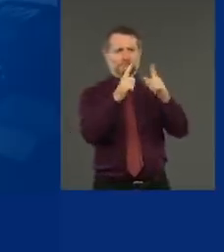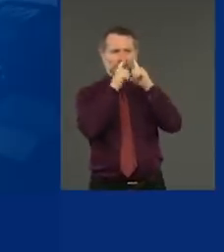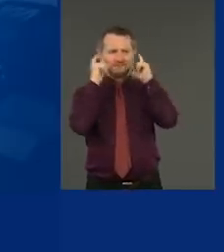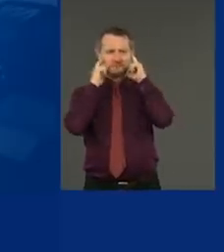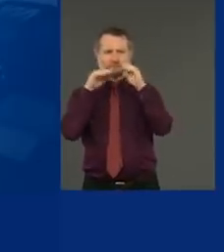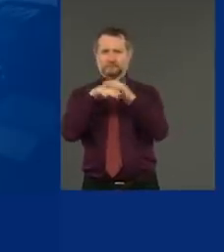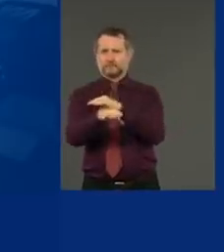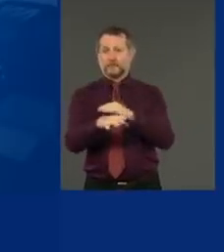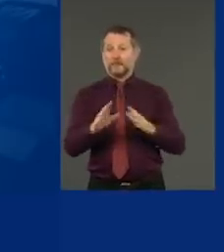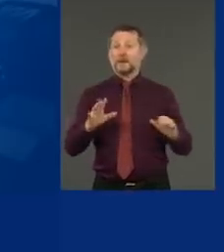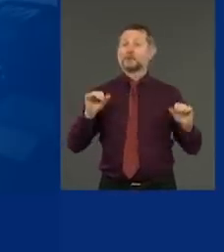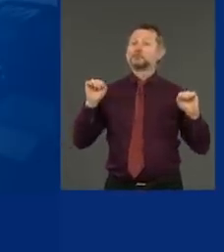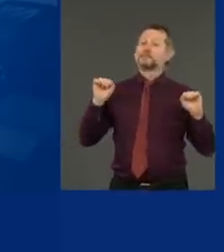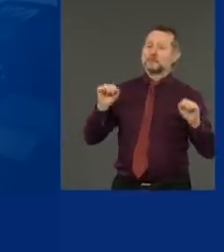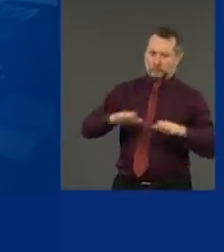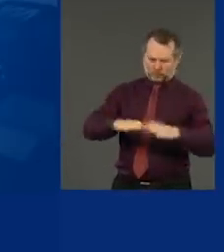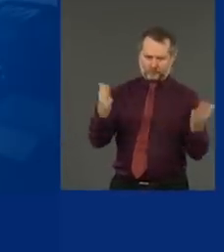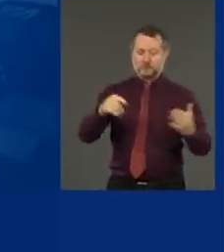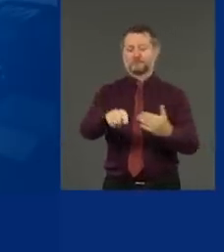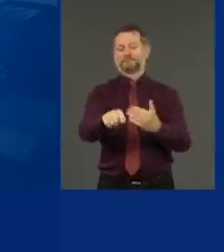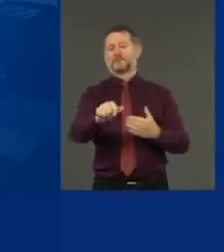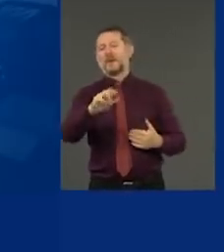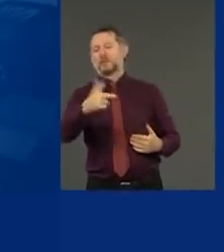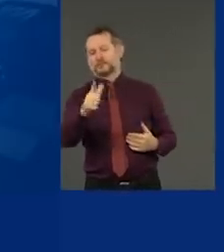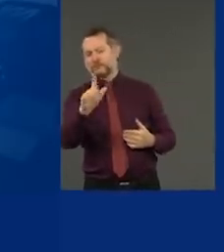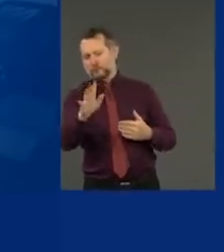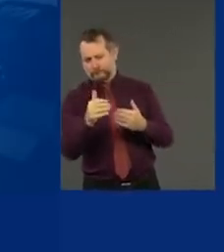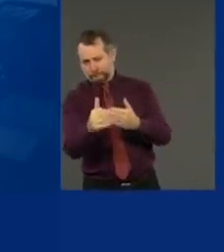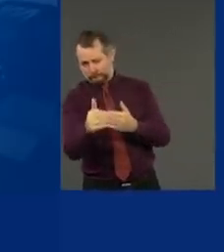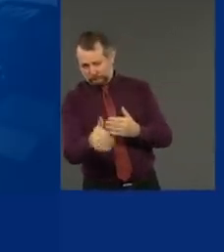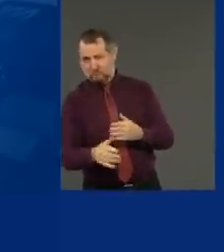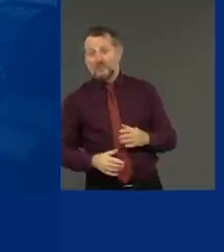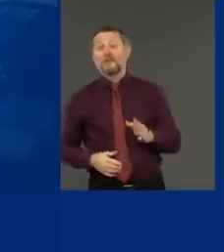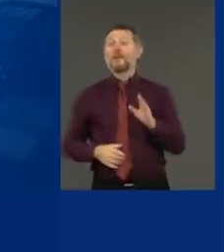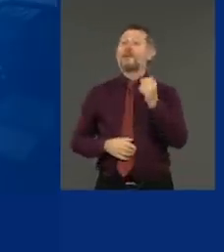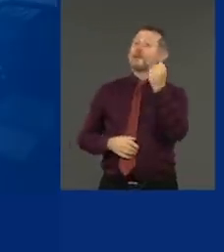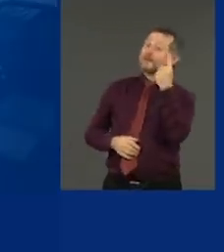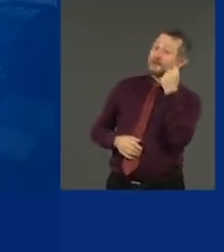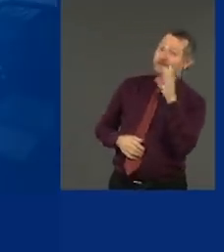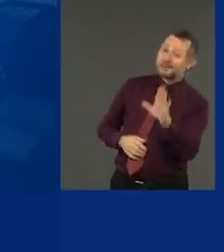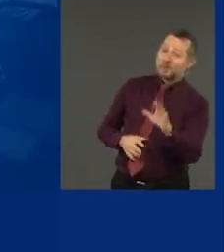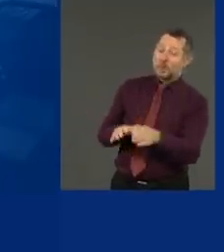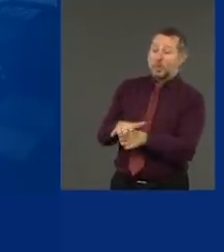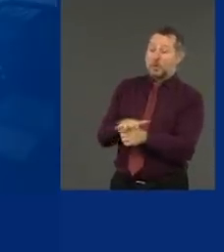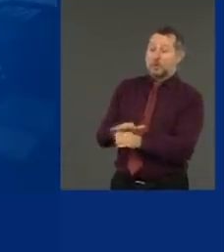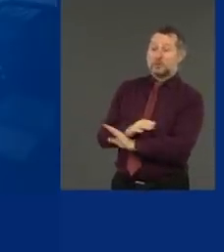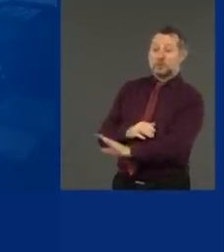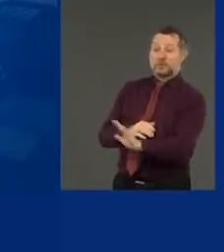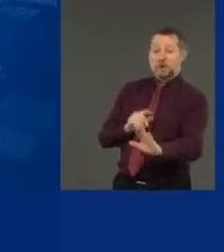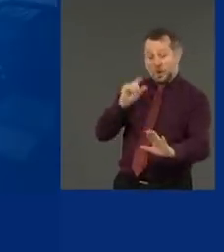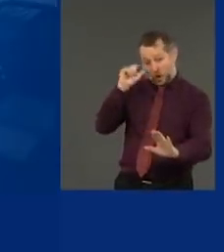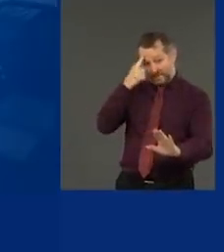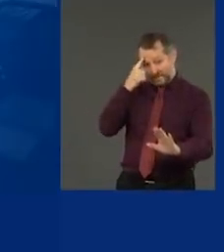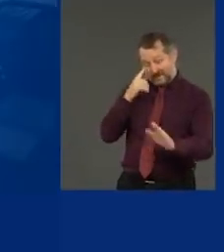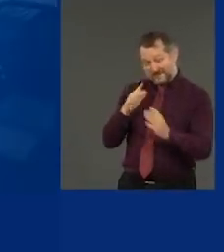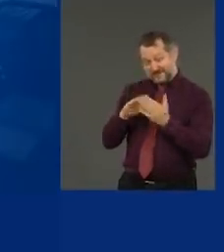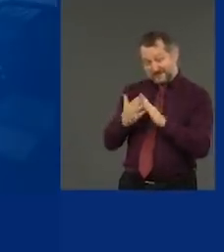Gyms can open as soon as August 24th, but the locality must open them by September